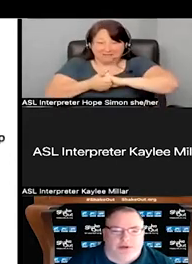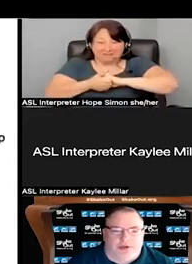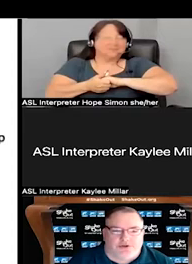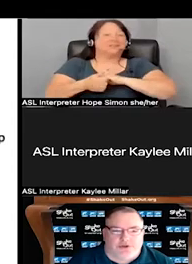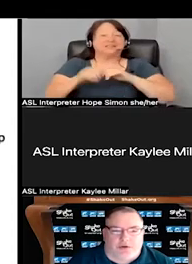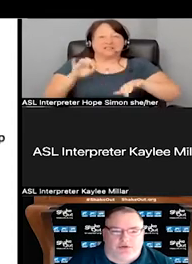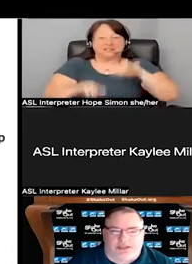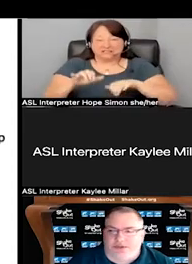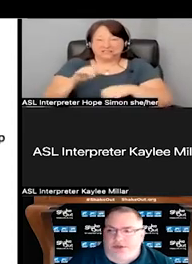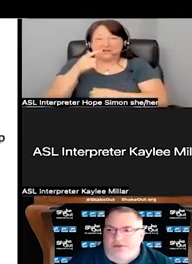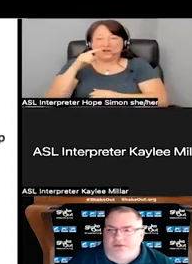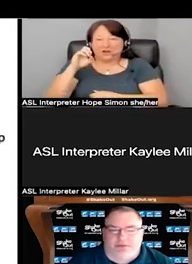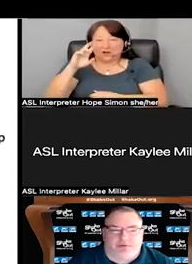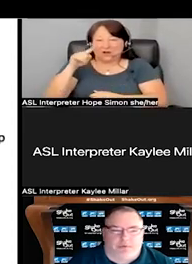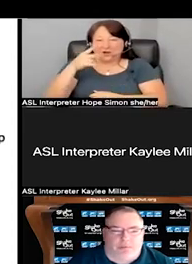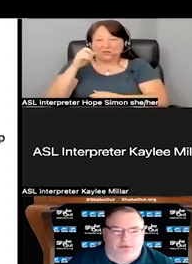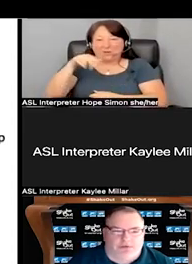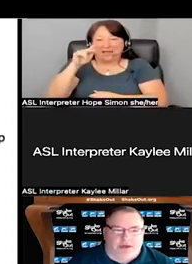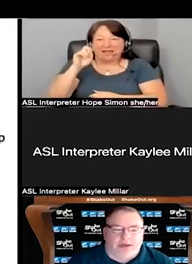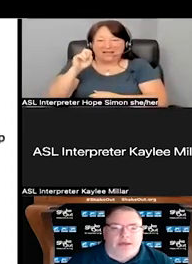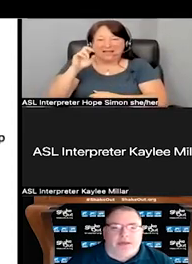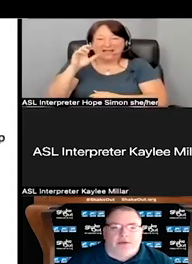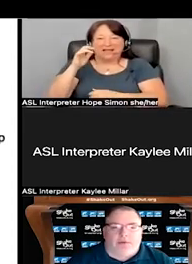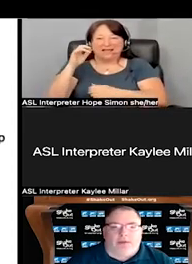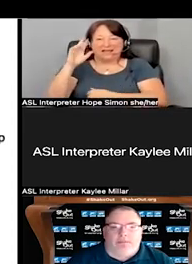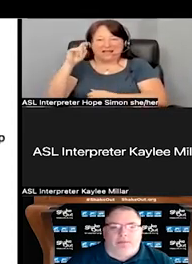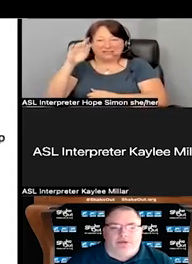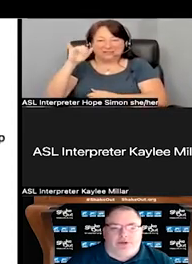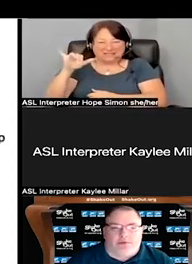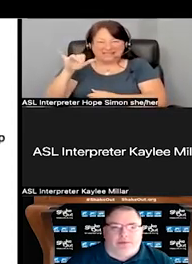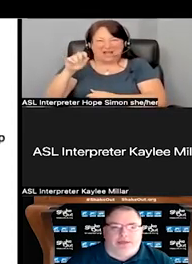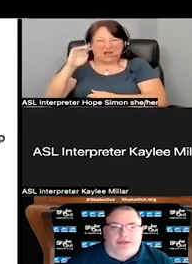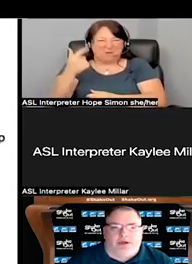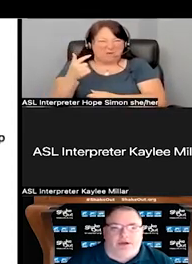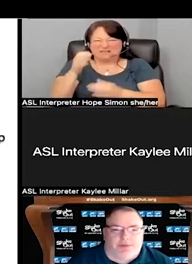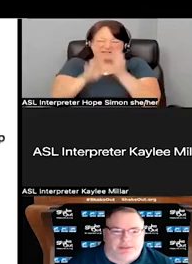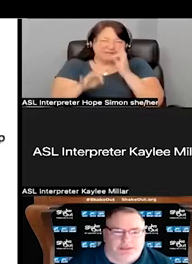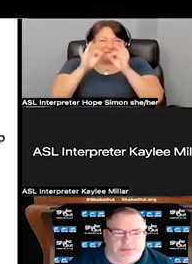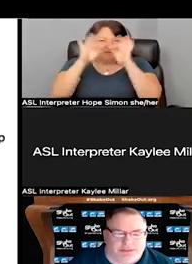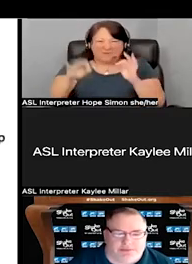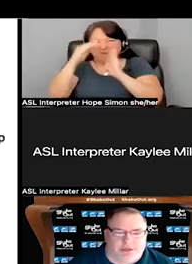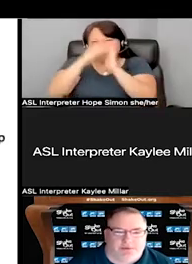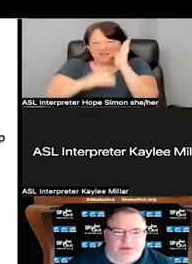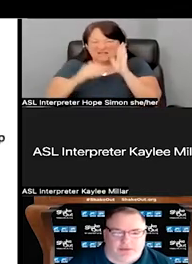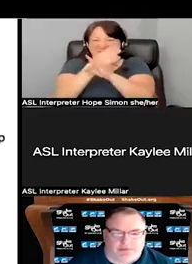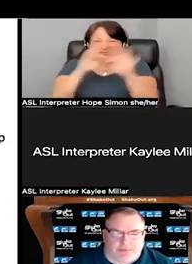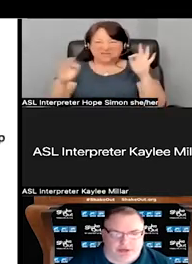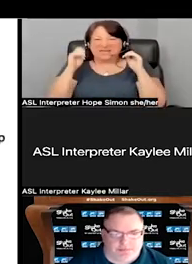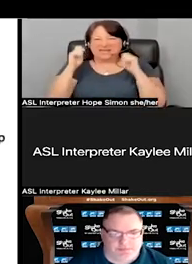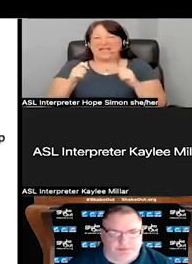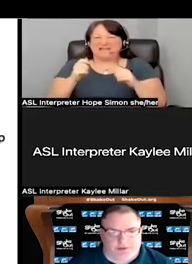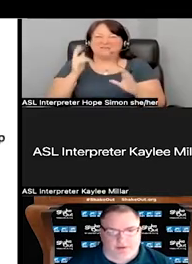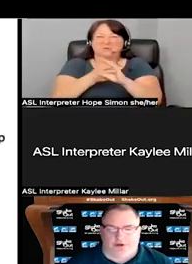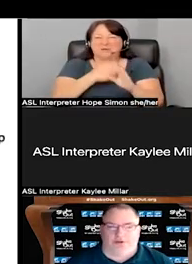to earthquakecountry.org/join. It's a simple form, it's free. You'll make sure you'll be able to get on our email list to receive our updates and